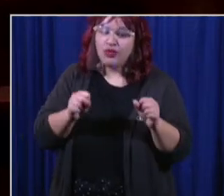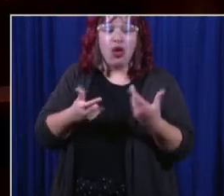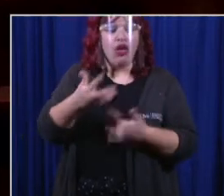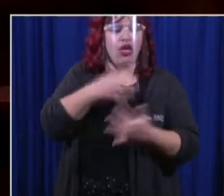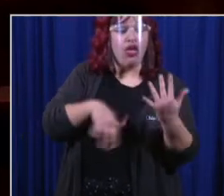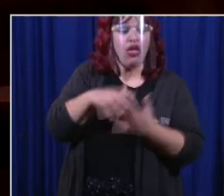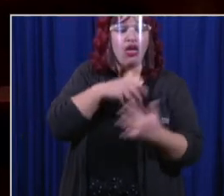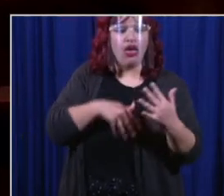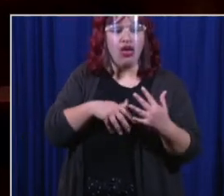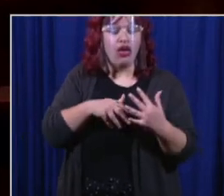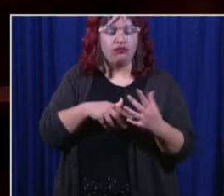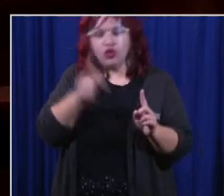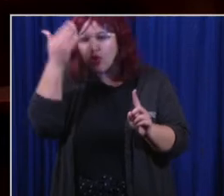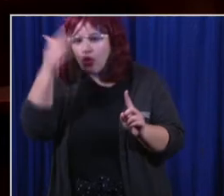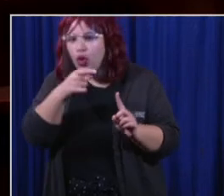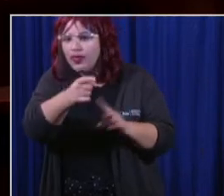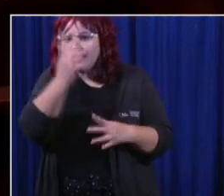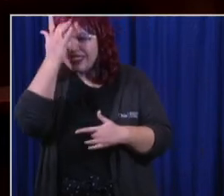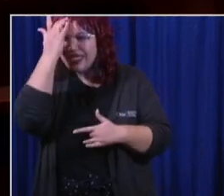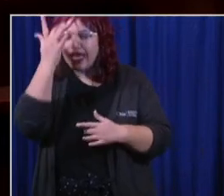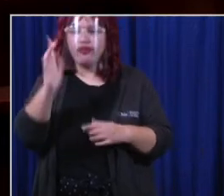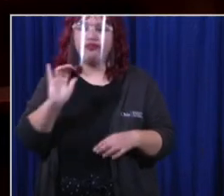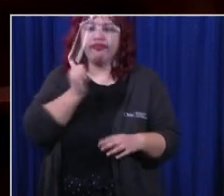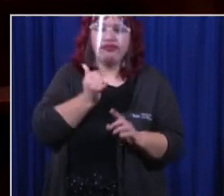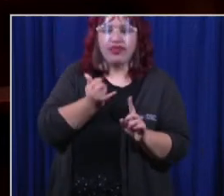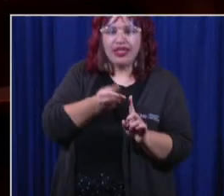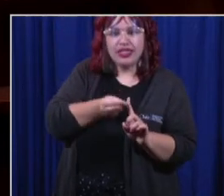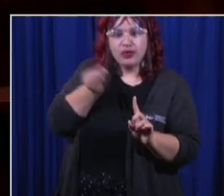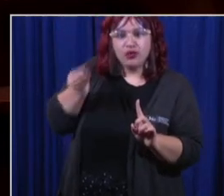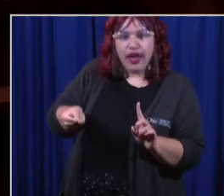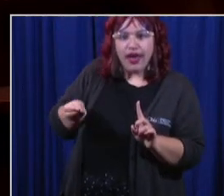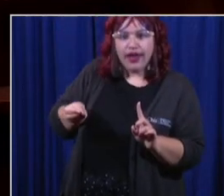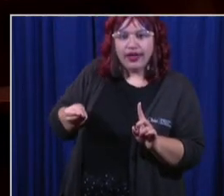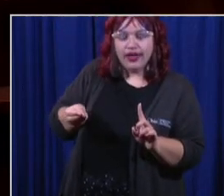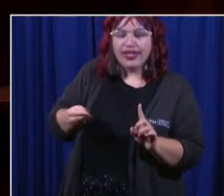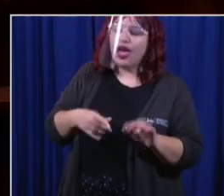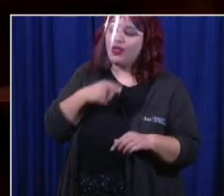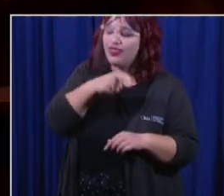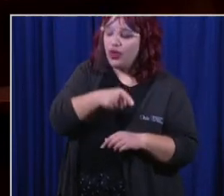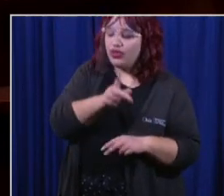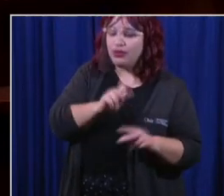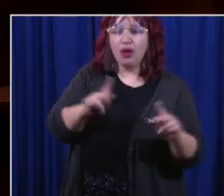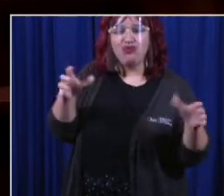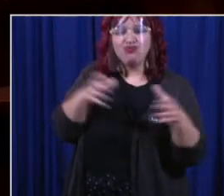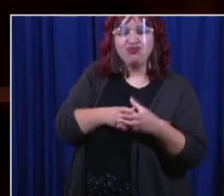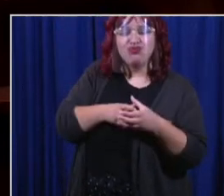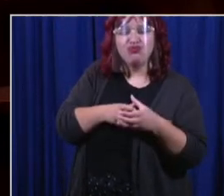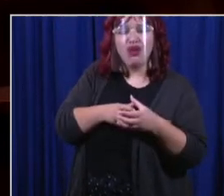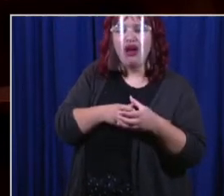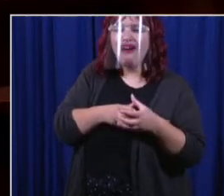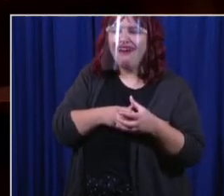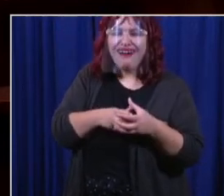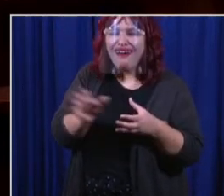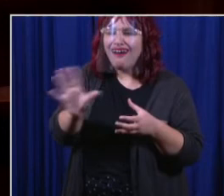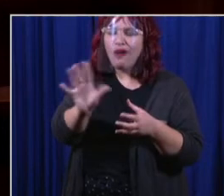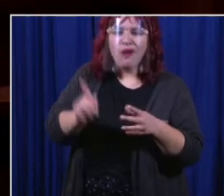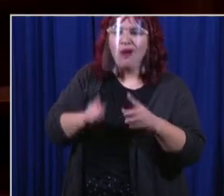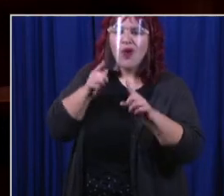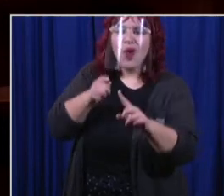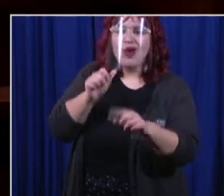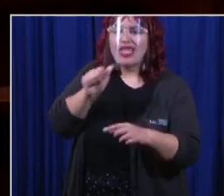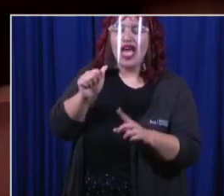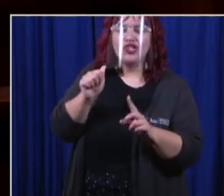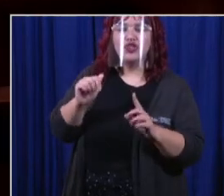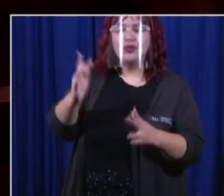COVID patient. Those people are not in that crowd to try and hurt someone. They don't even know they have the disease because they may not